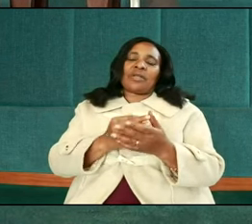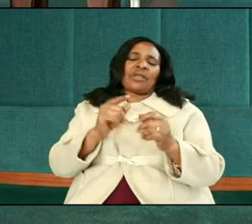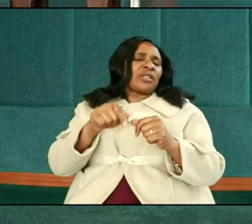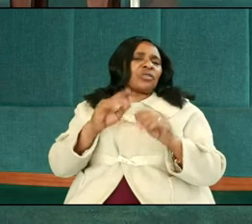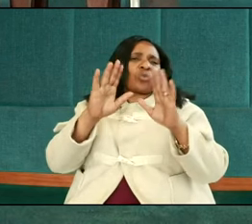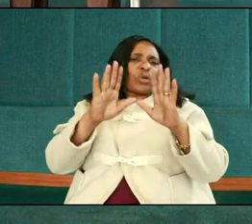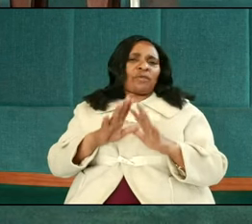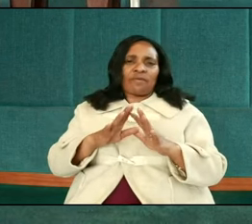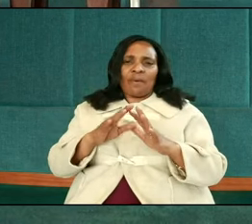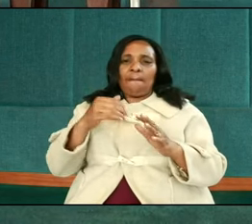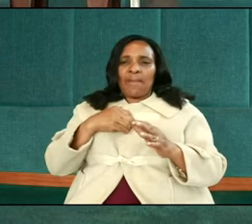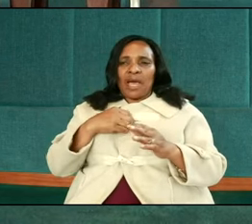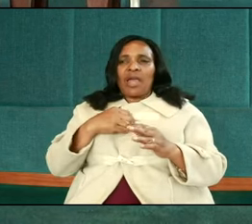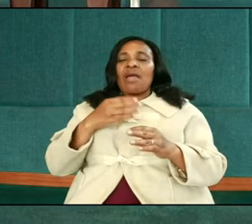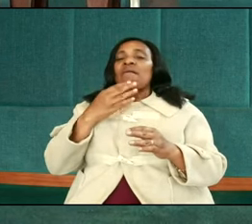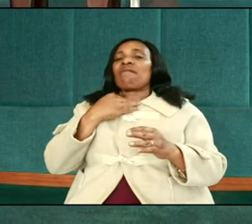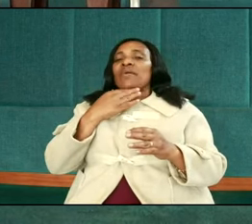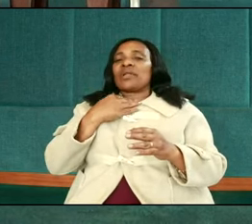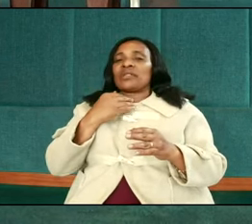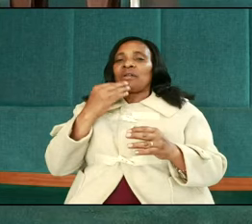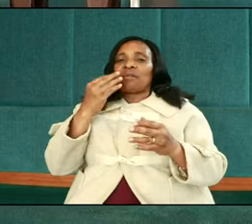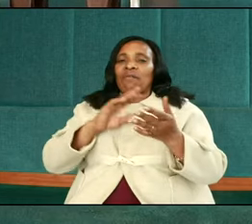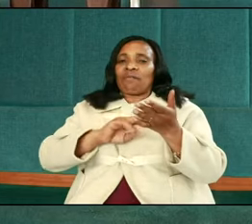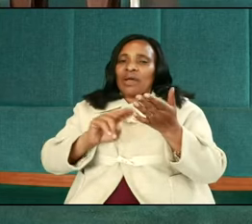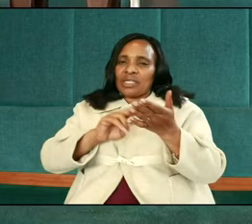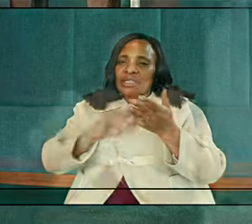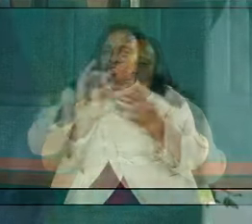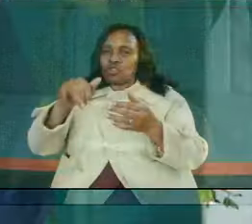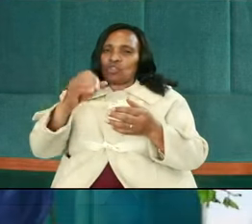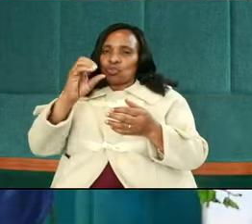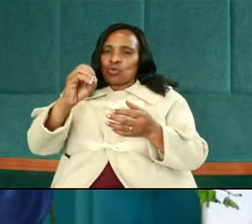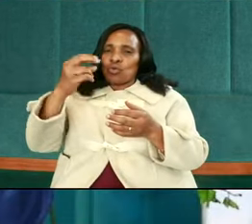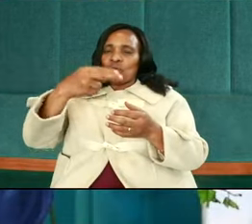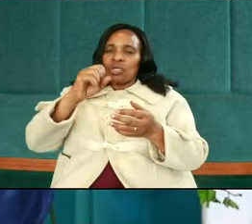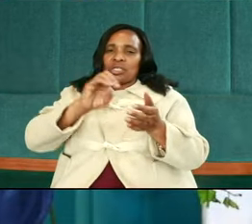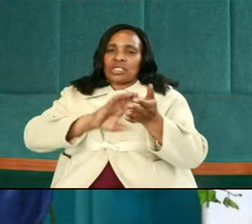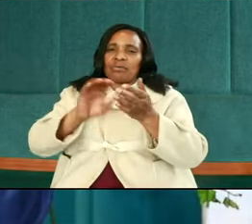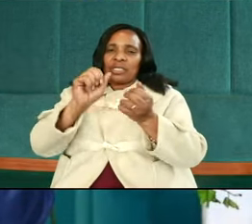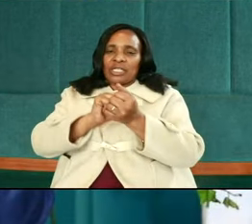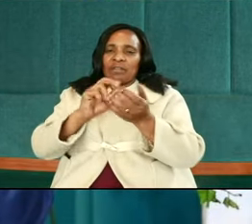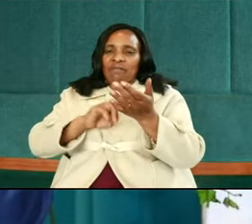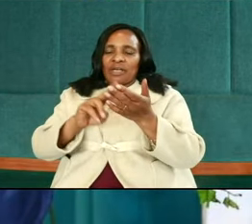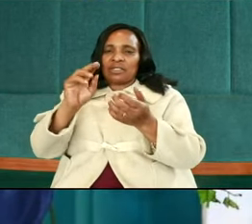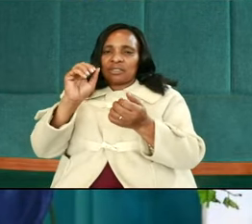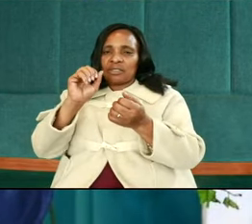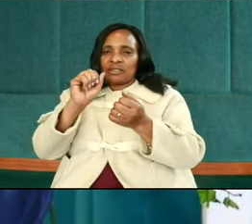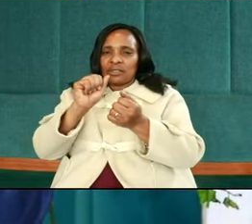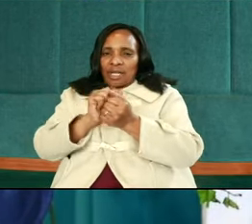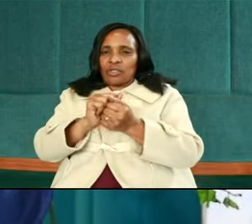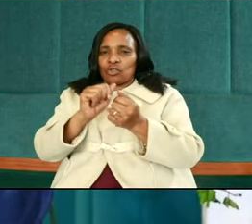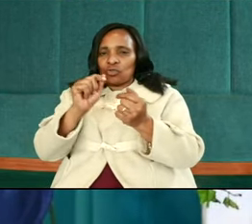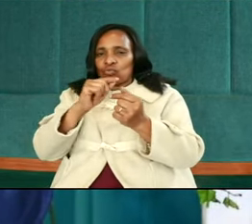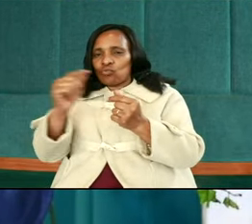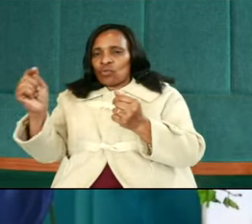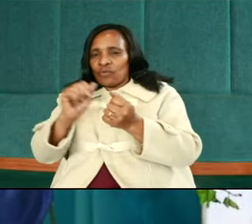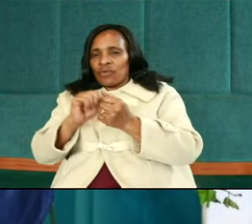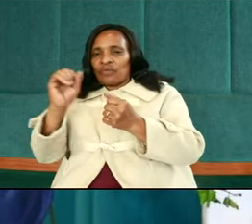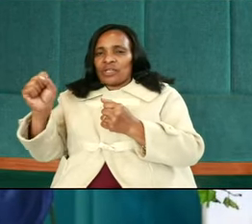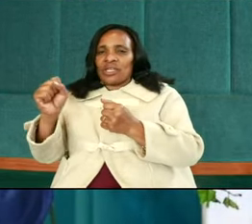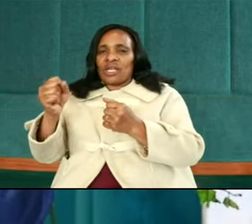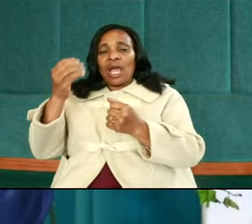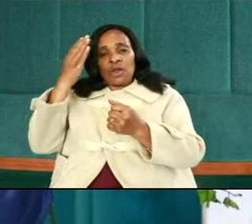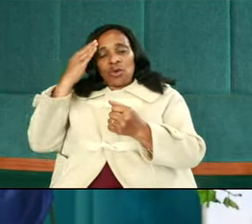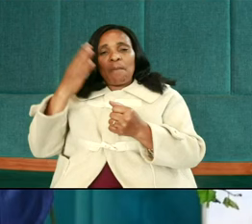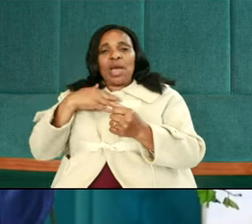wonderful. My favorite verse by far is John 10, 14 to 16. And it says, I am the good shepherd. I know